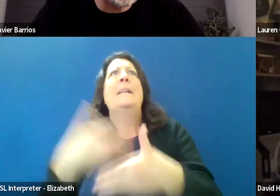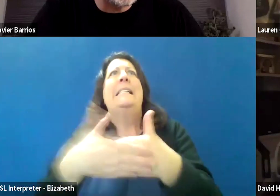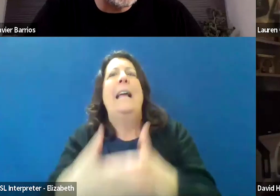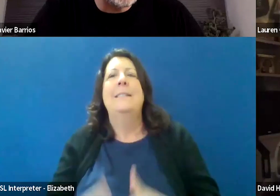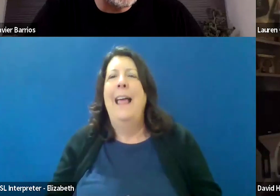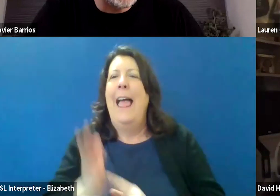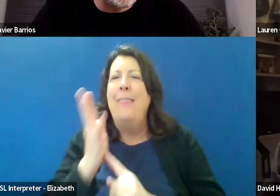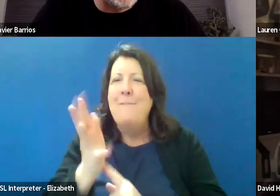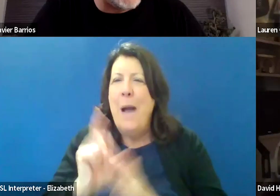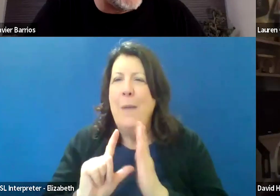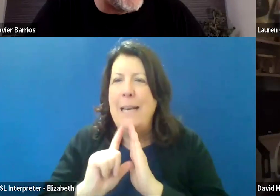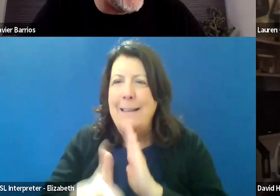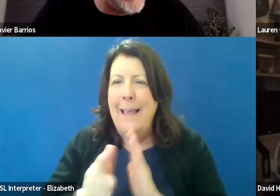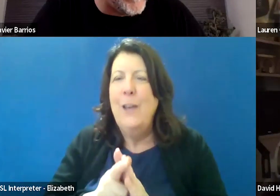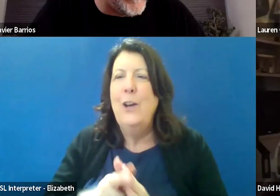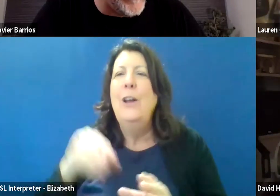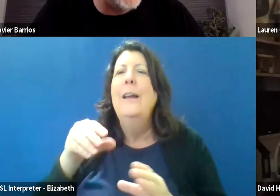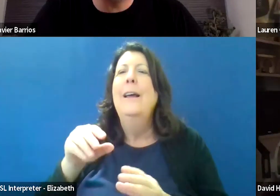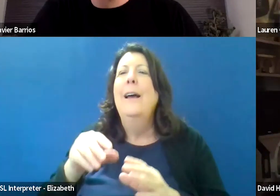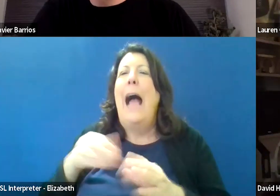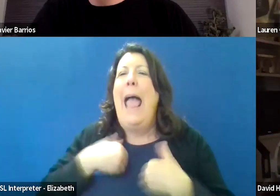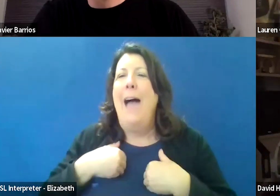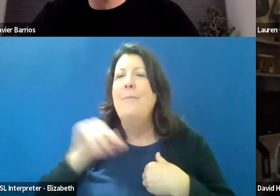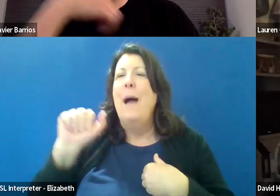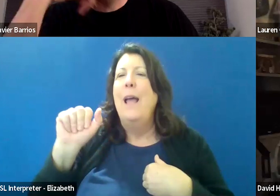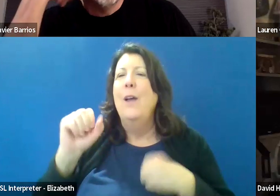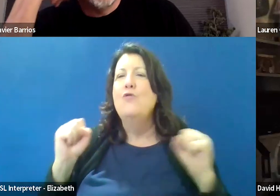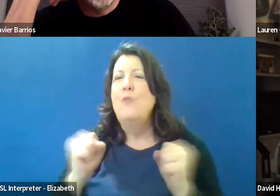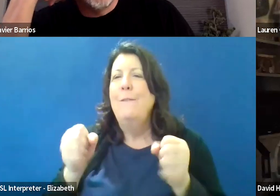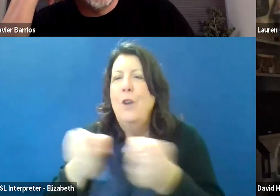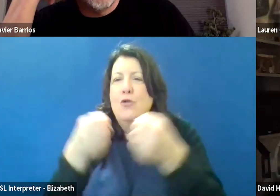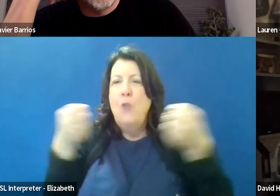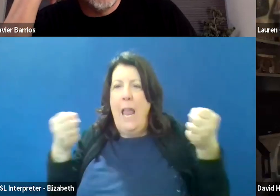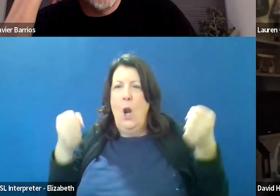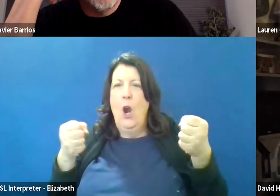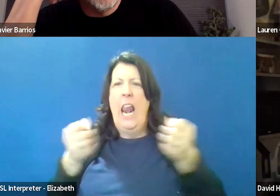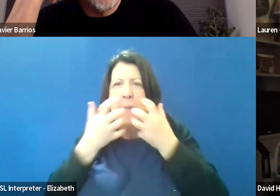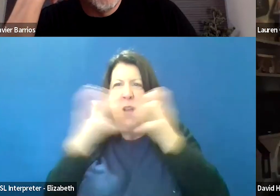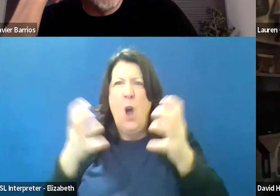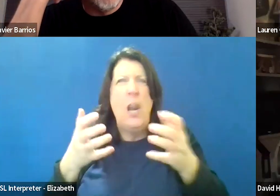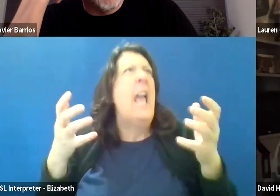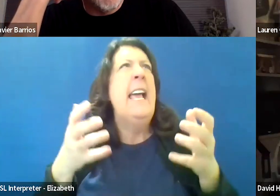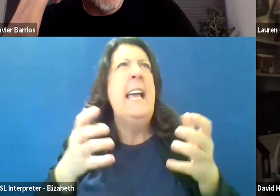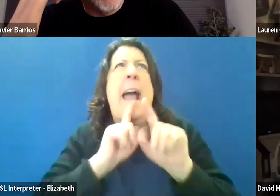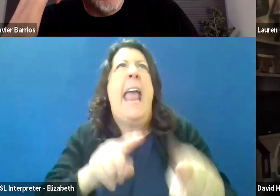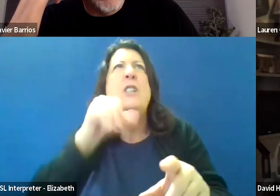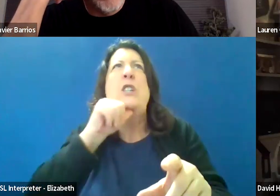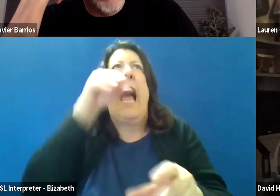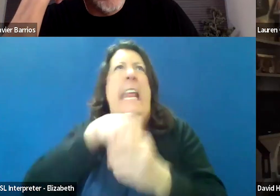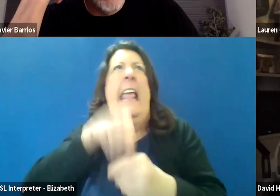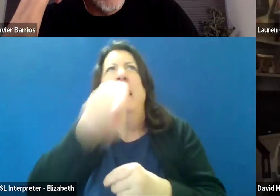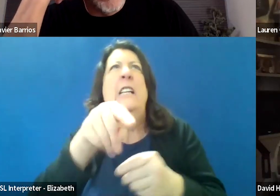open refrigerator, shouting, "The answer's not in here." Uh, so that's pretty much my life, right? That's just my life. That's my life. It's been my